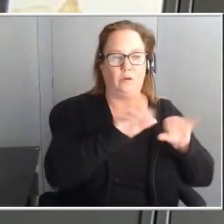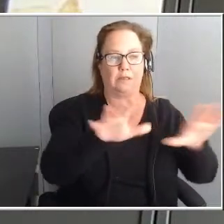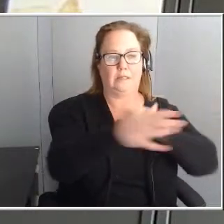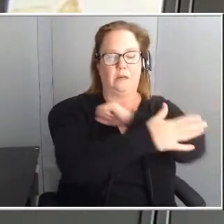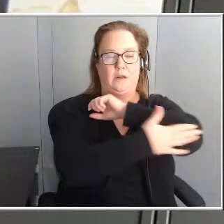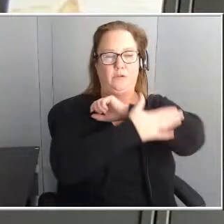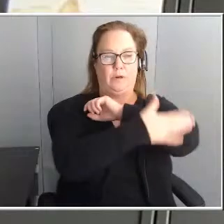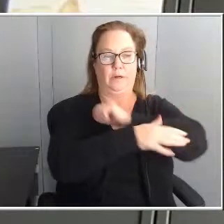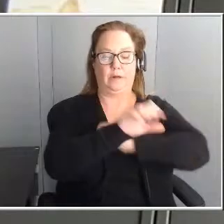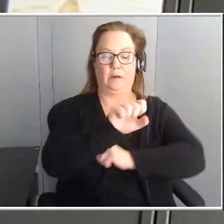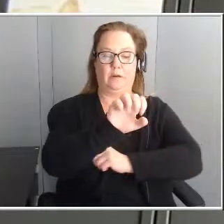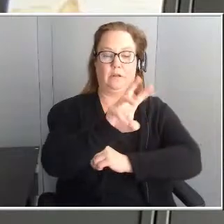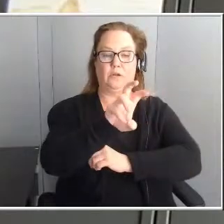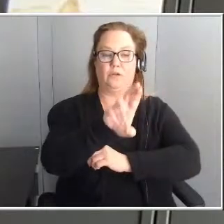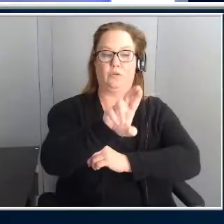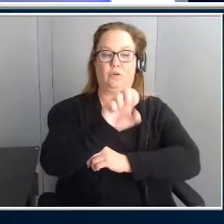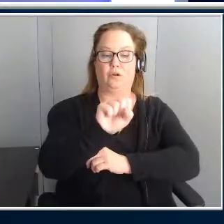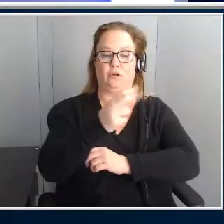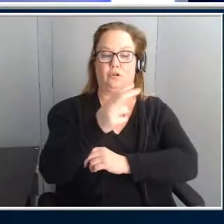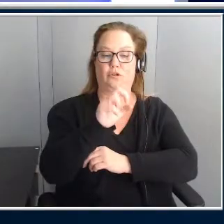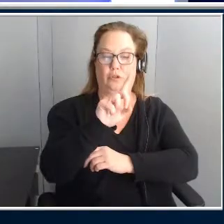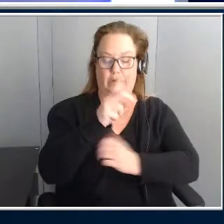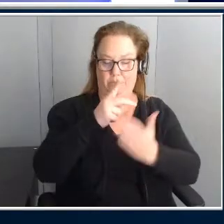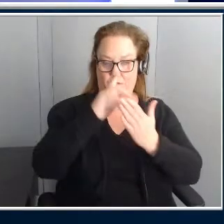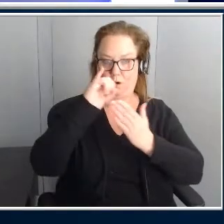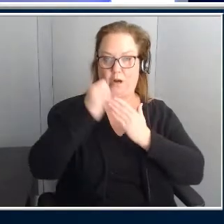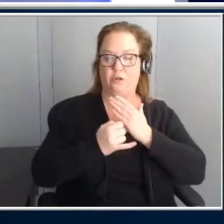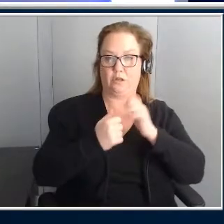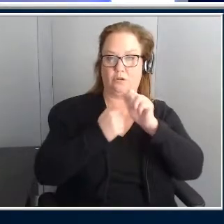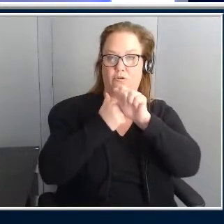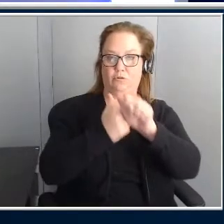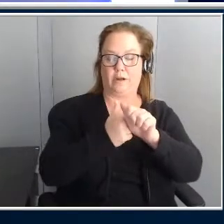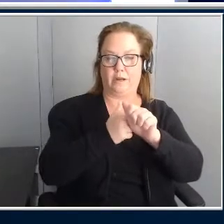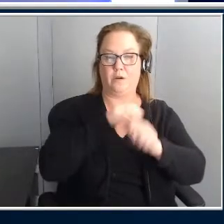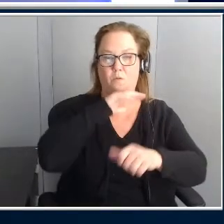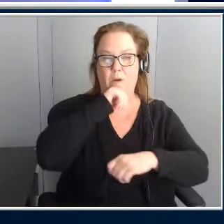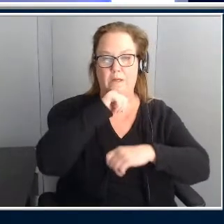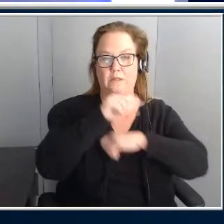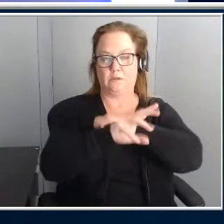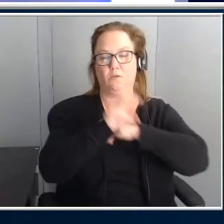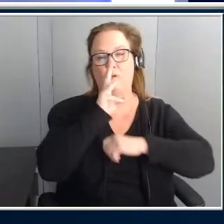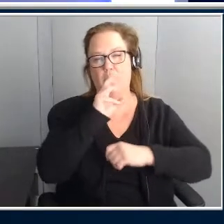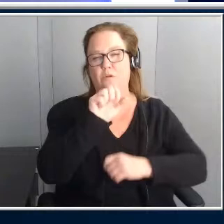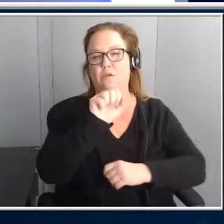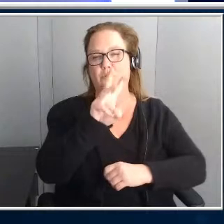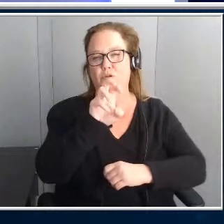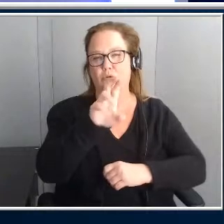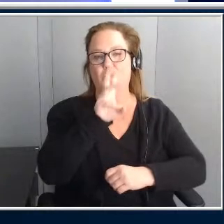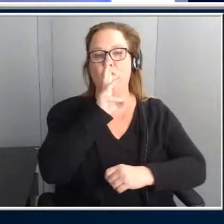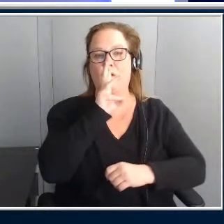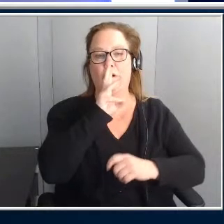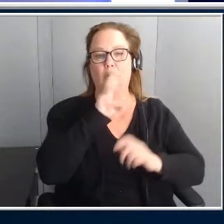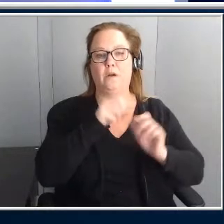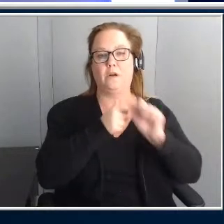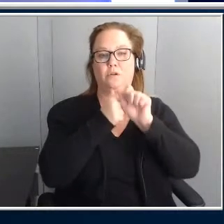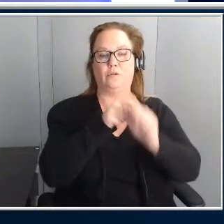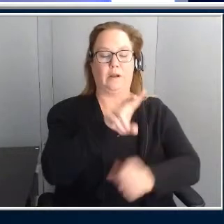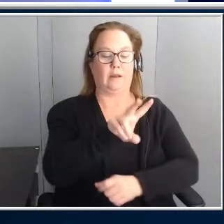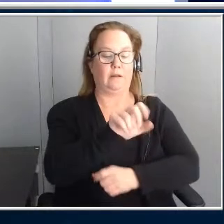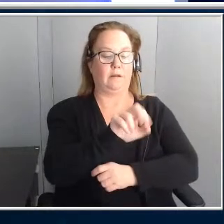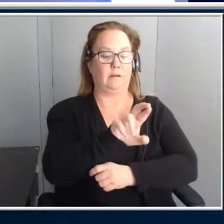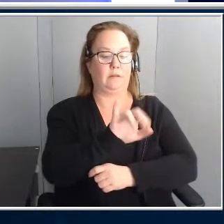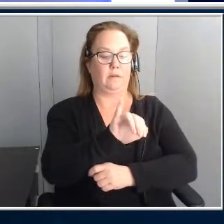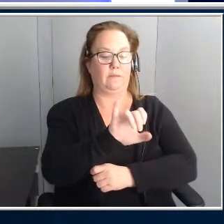sewer shed project is just what it sounds. You're tracking wastewater or the sewer water to track the variants. Can you track